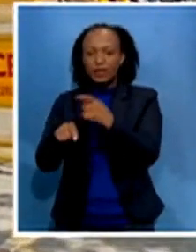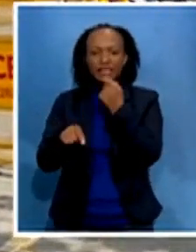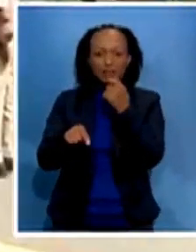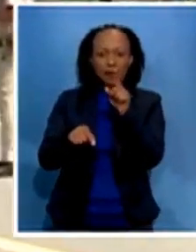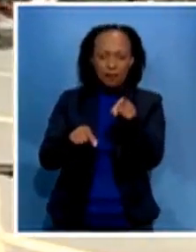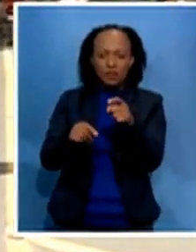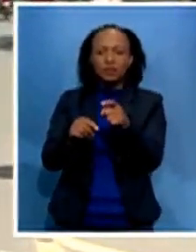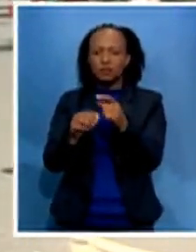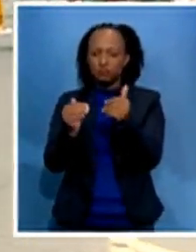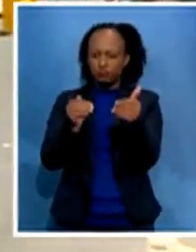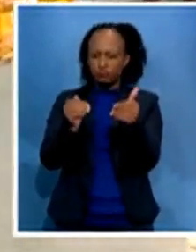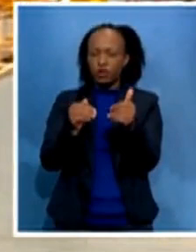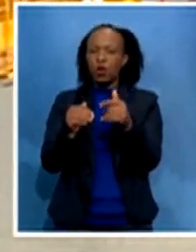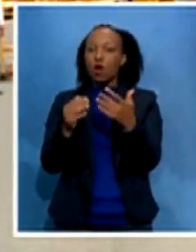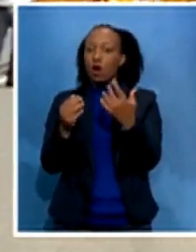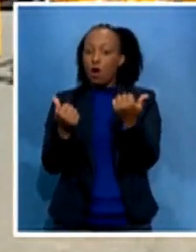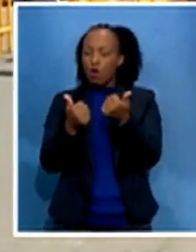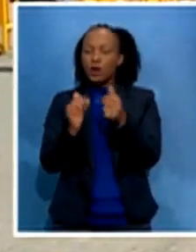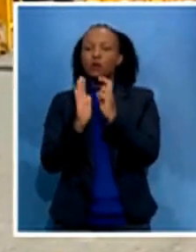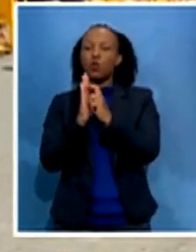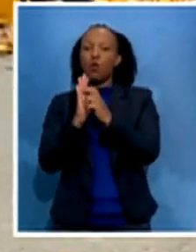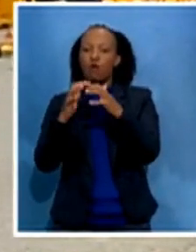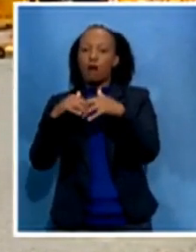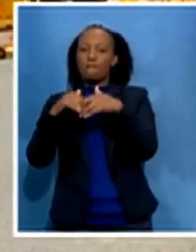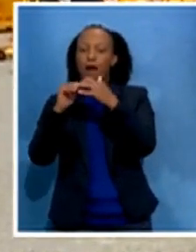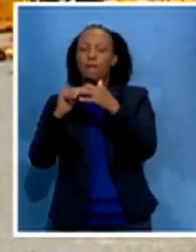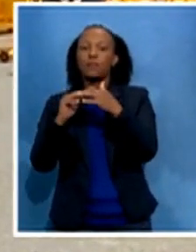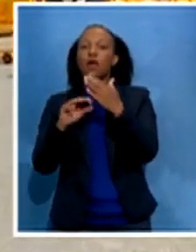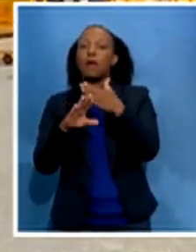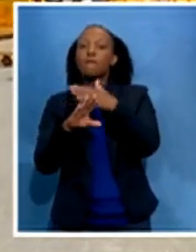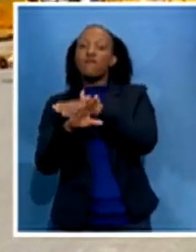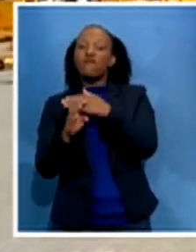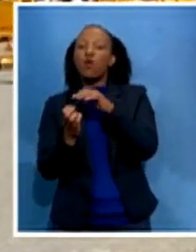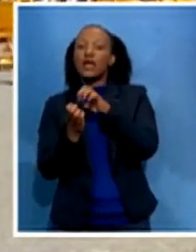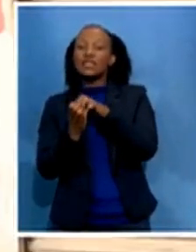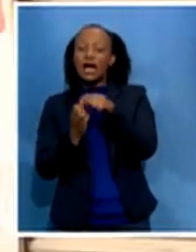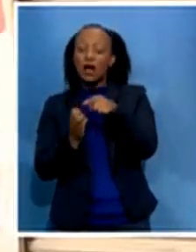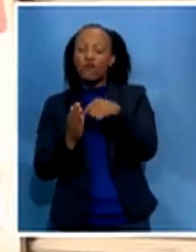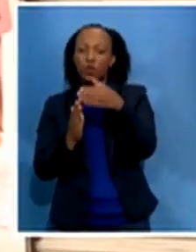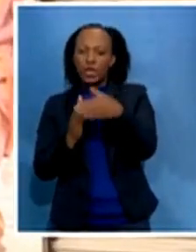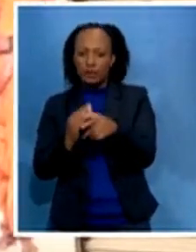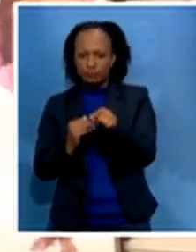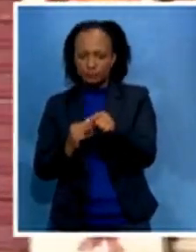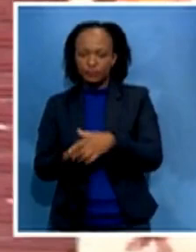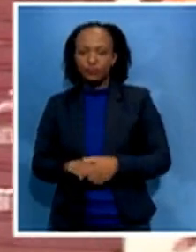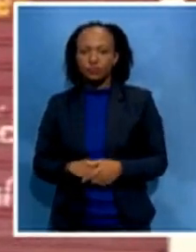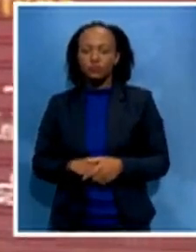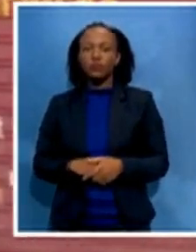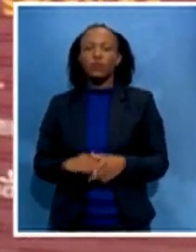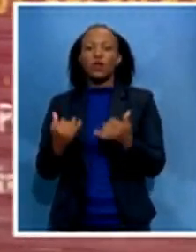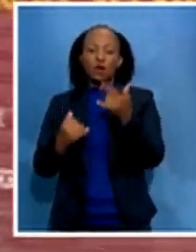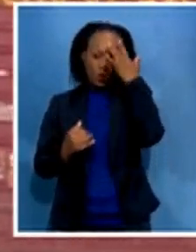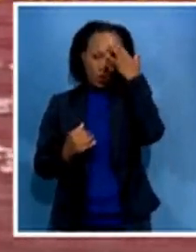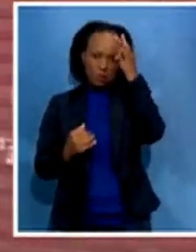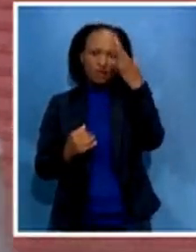many regions ahead of Holi celebrations over this weekend. Prime Minister Modi's government has also ruled out the imposition of another